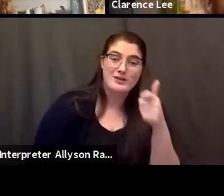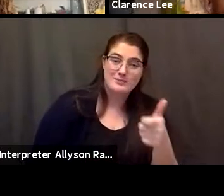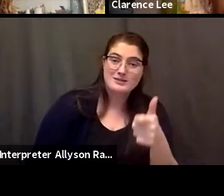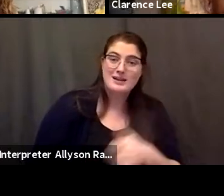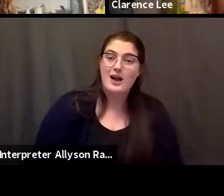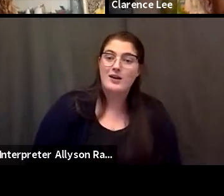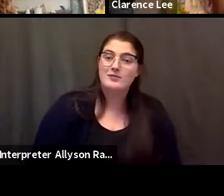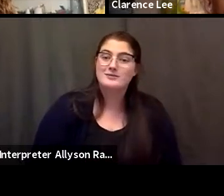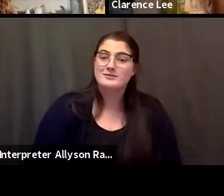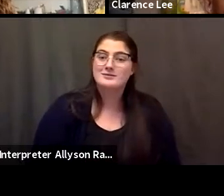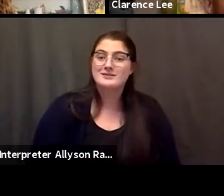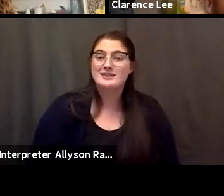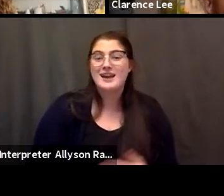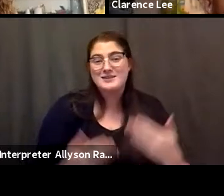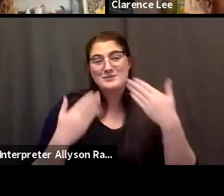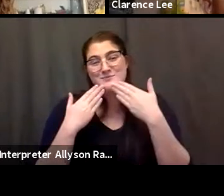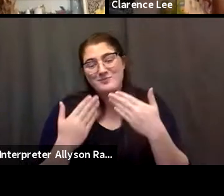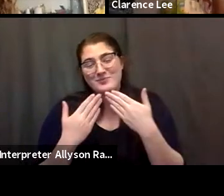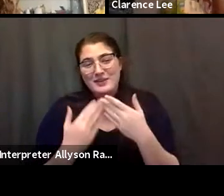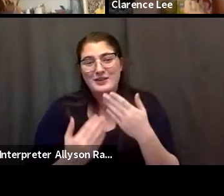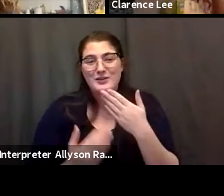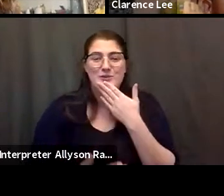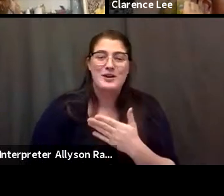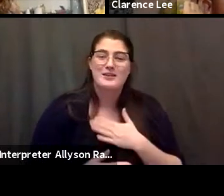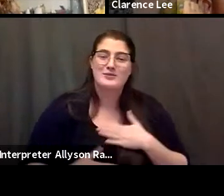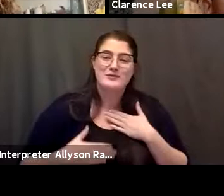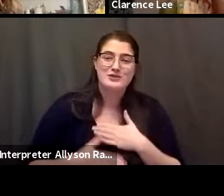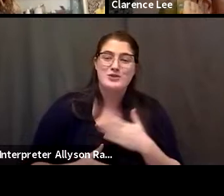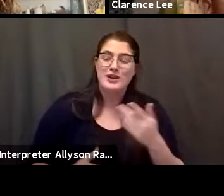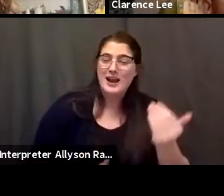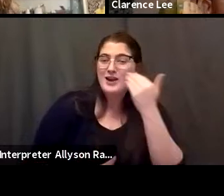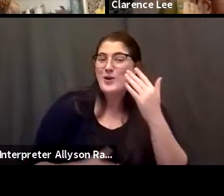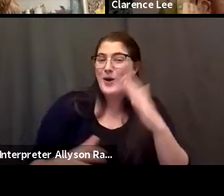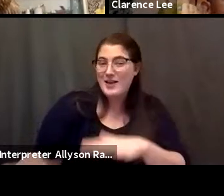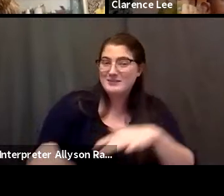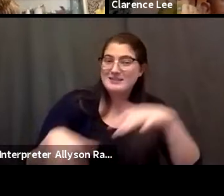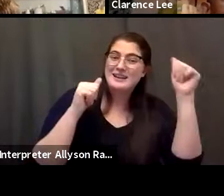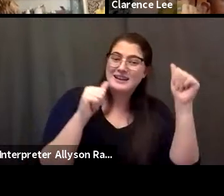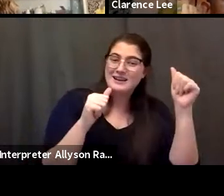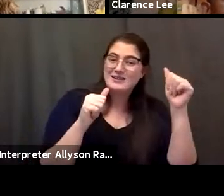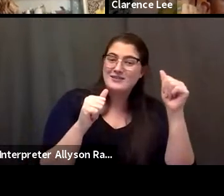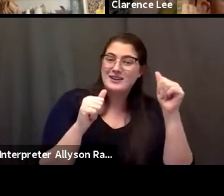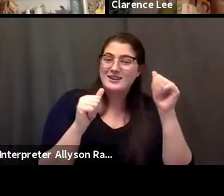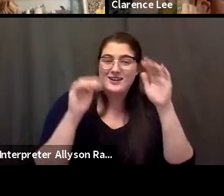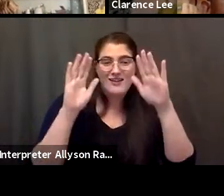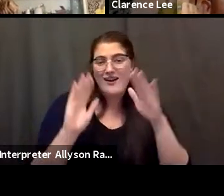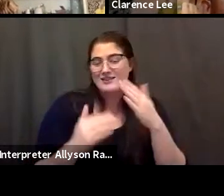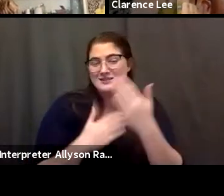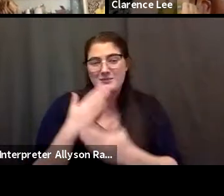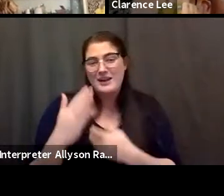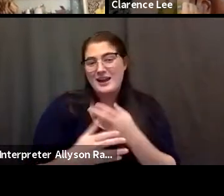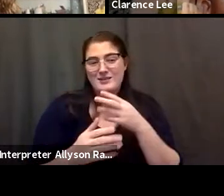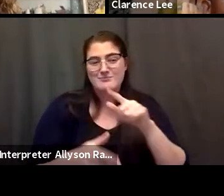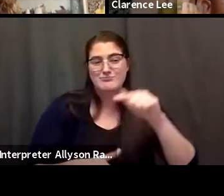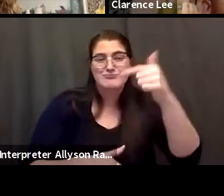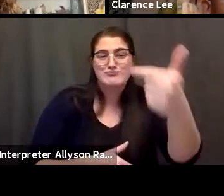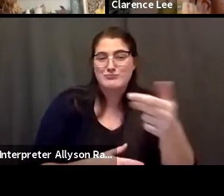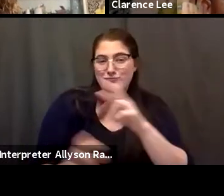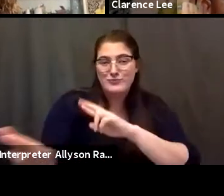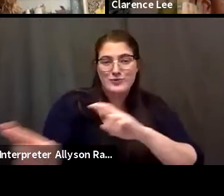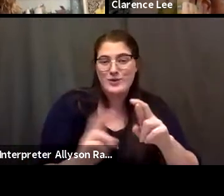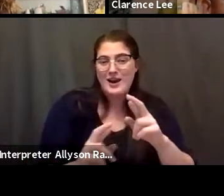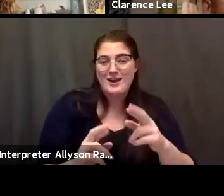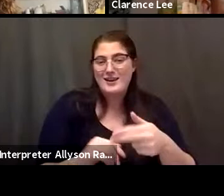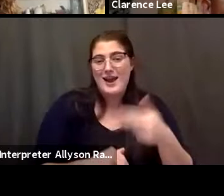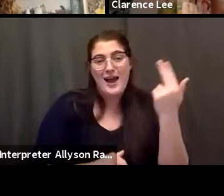It's been a plum pleasing pleasure, and I know that I'm leaving it in great hands and highly